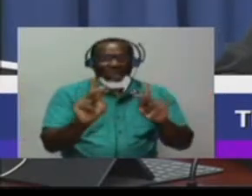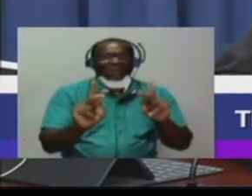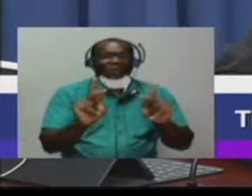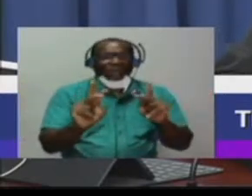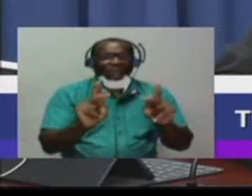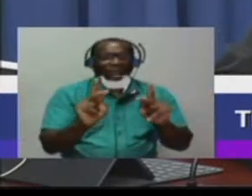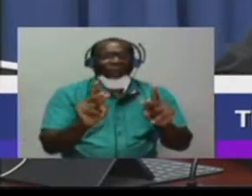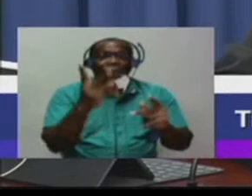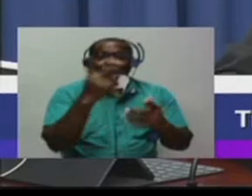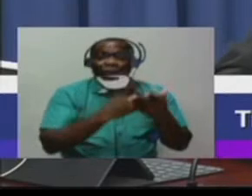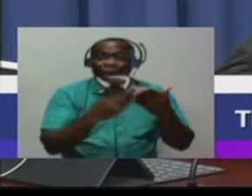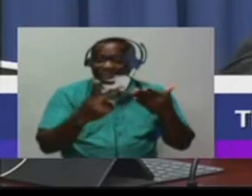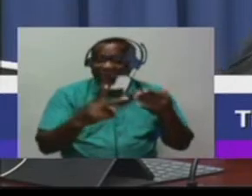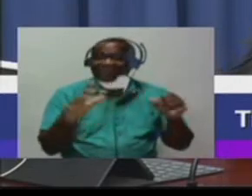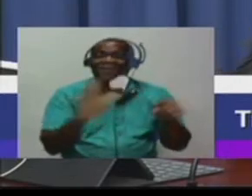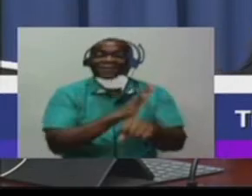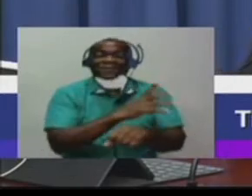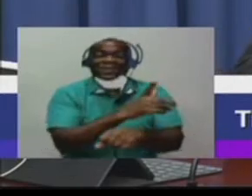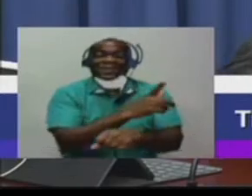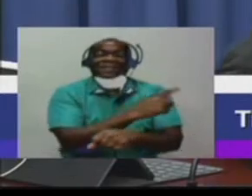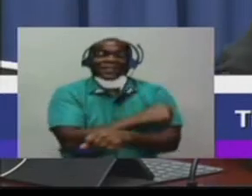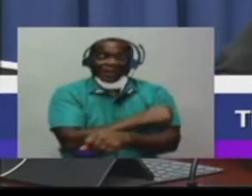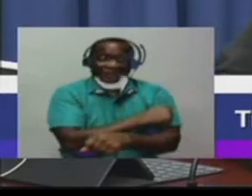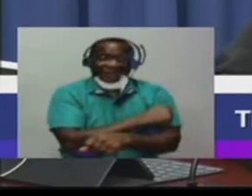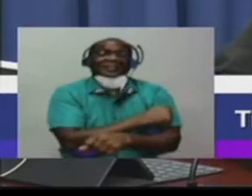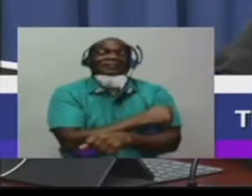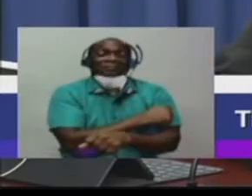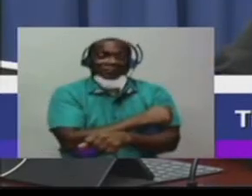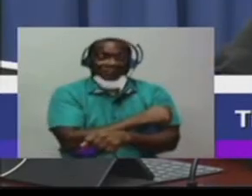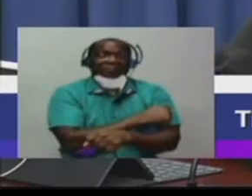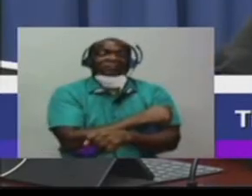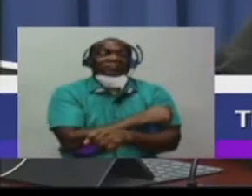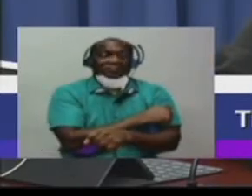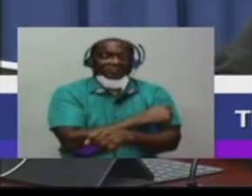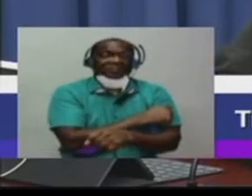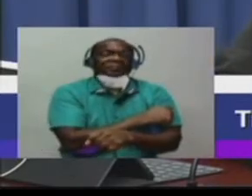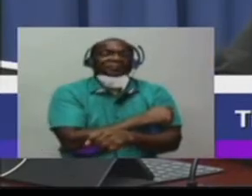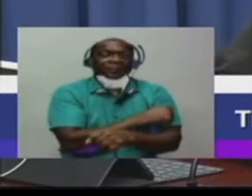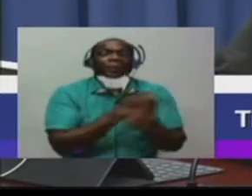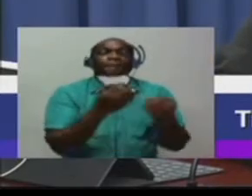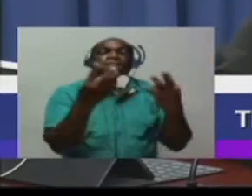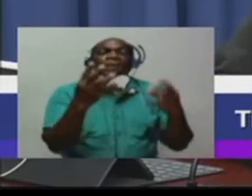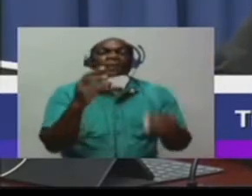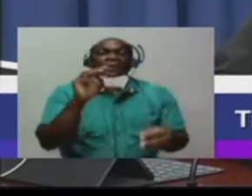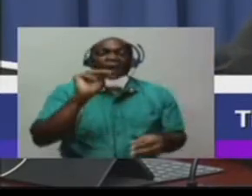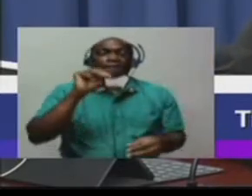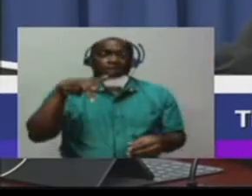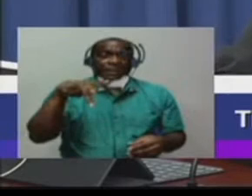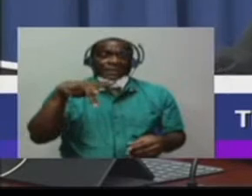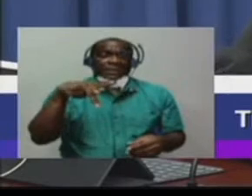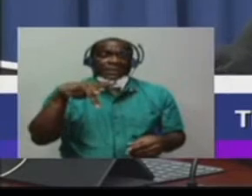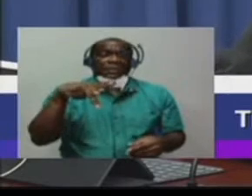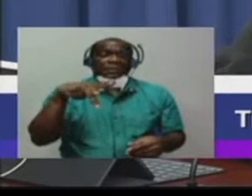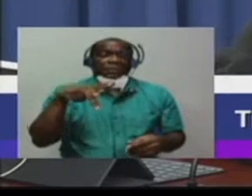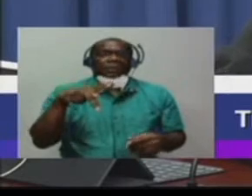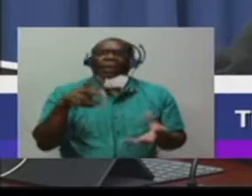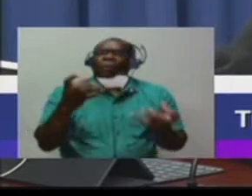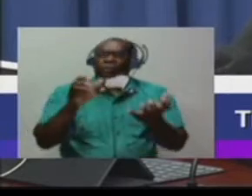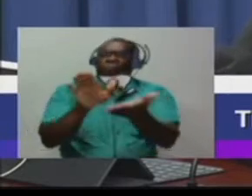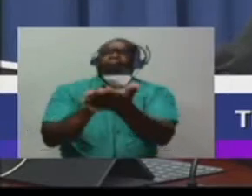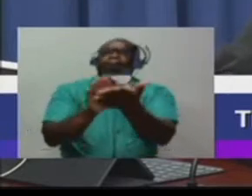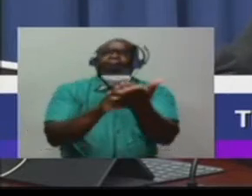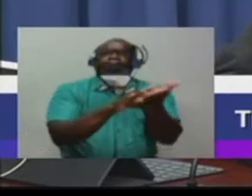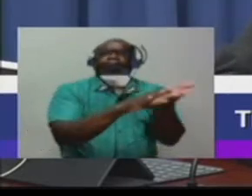will be fully vaccinated after receiving 1 shot. Many MPs, and I want to congratulate MPs across the